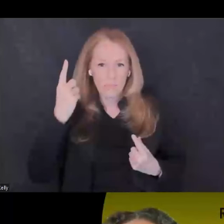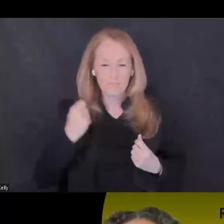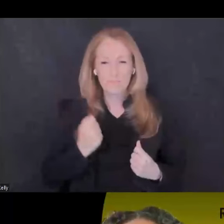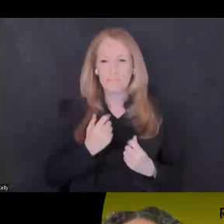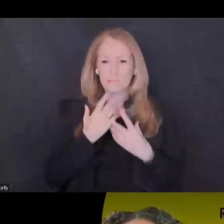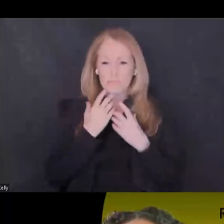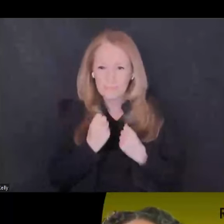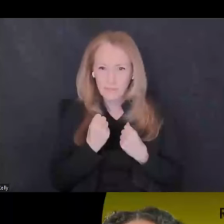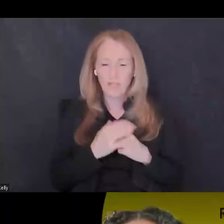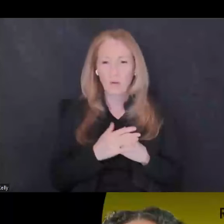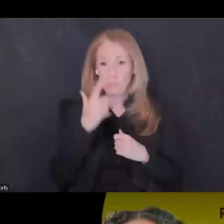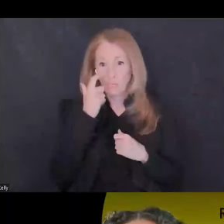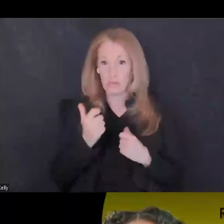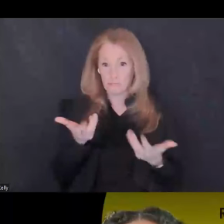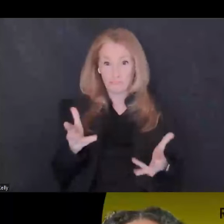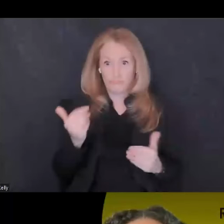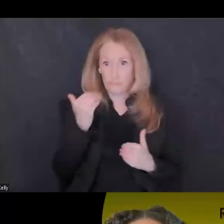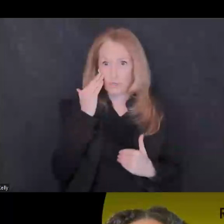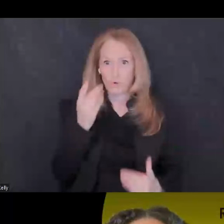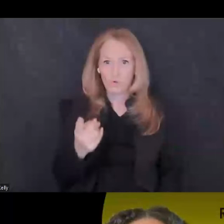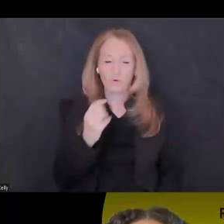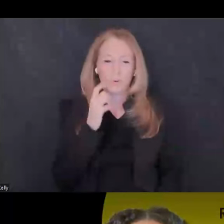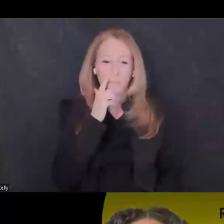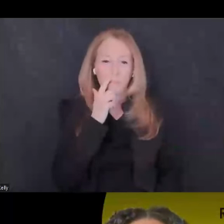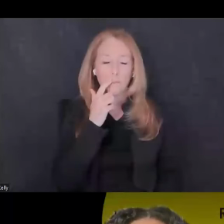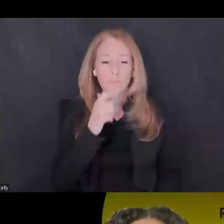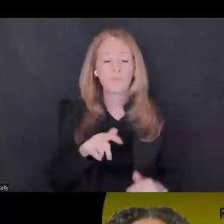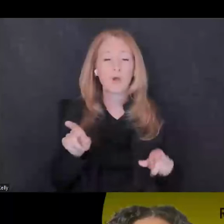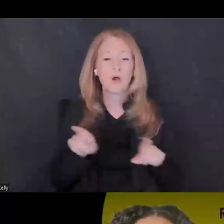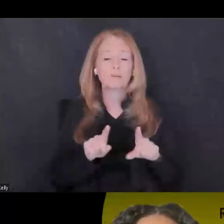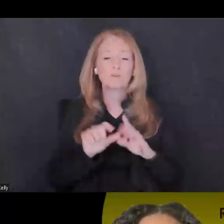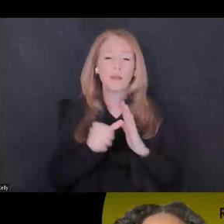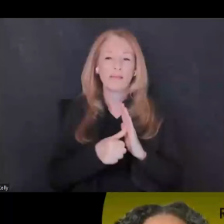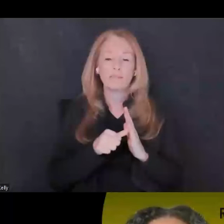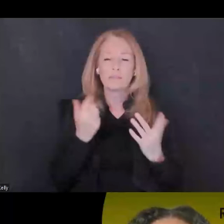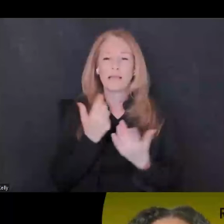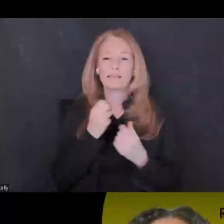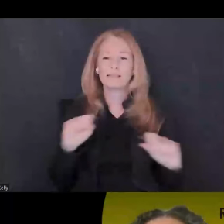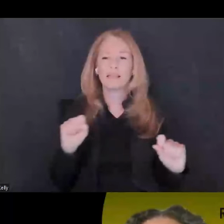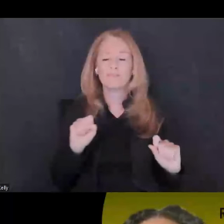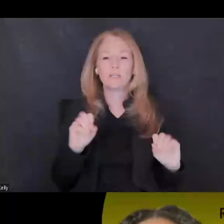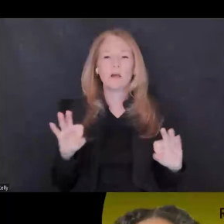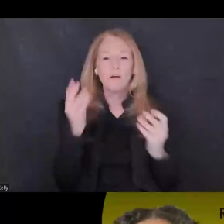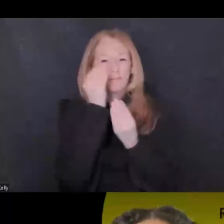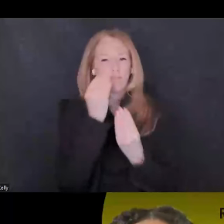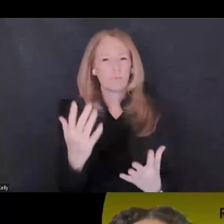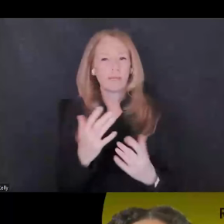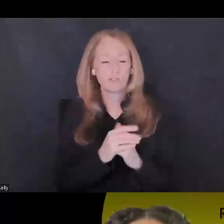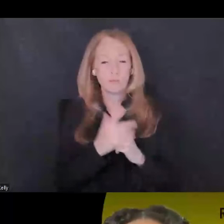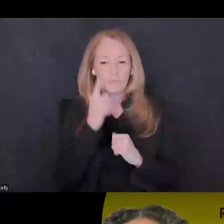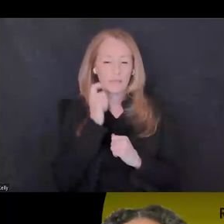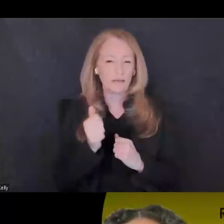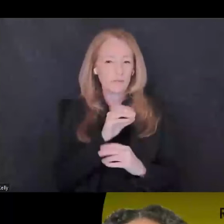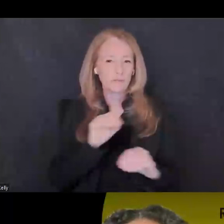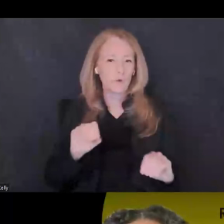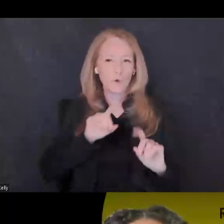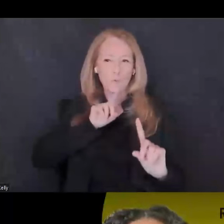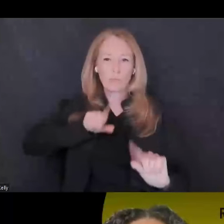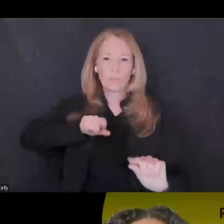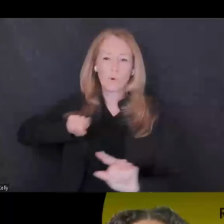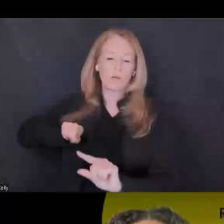lastly, they really emphasize safety of information because there would be no reporting requirements. And this